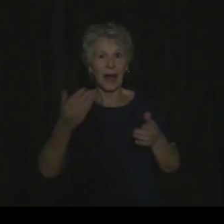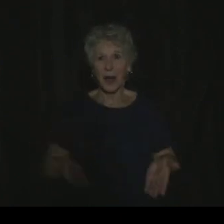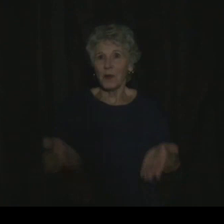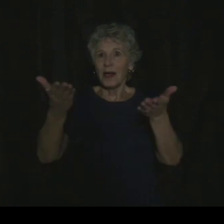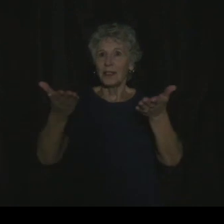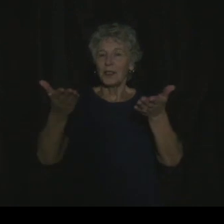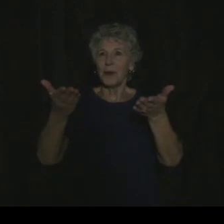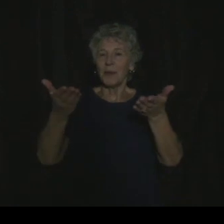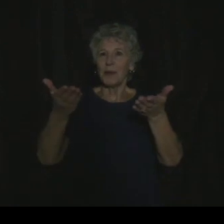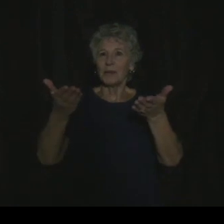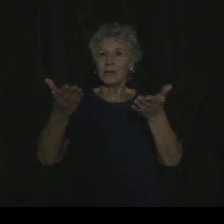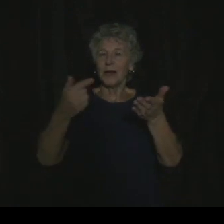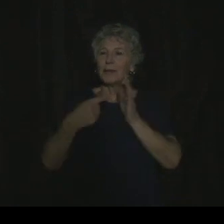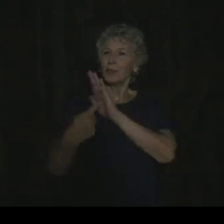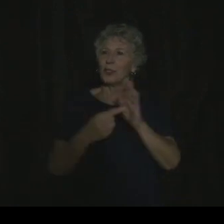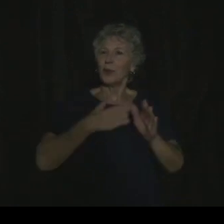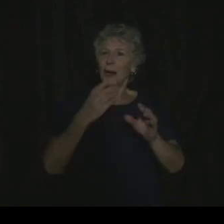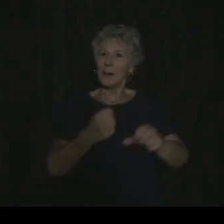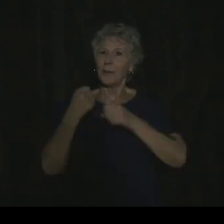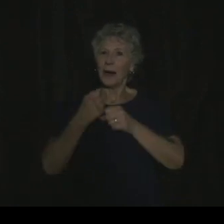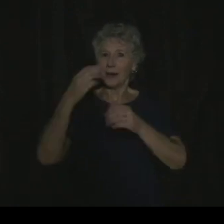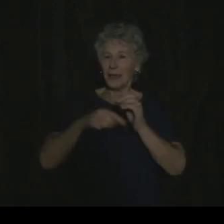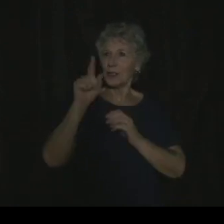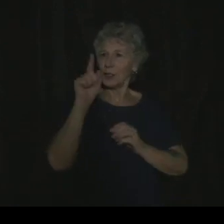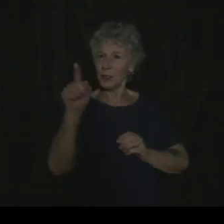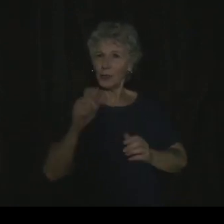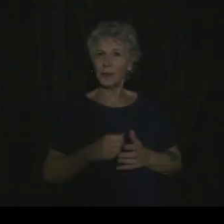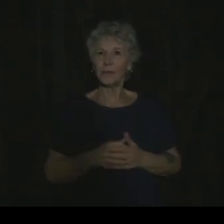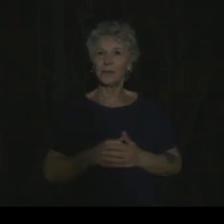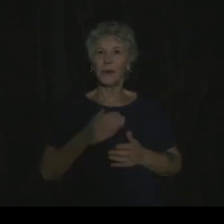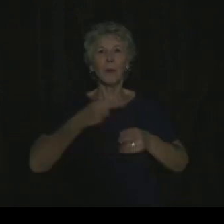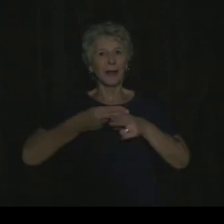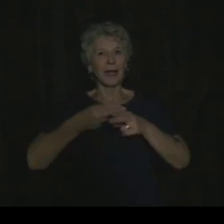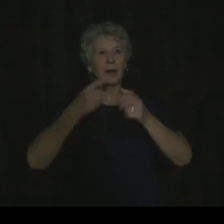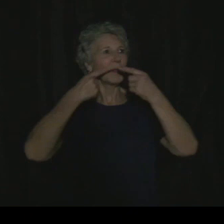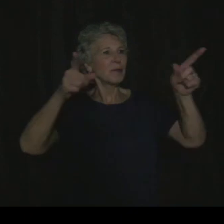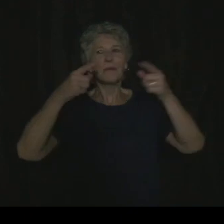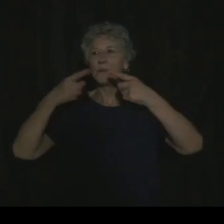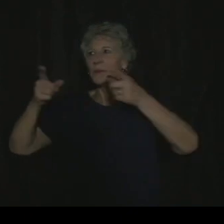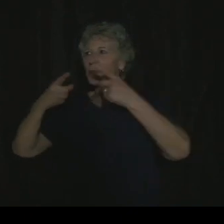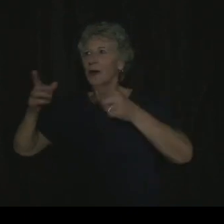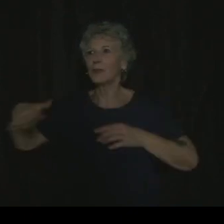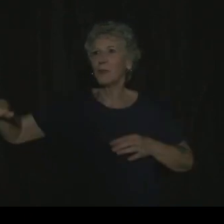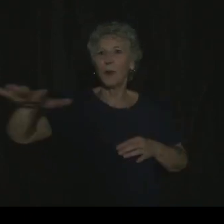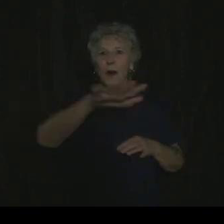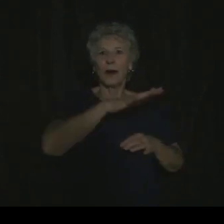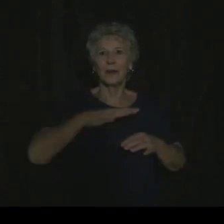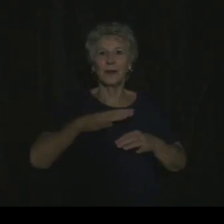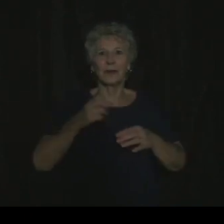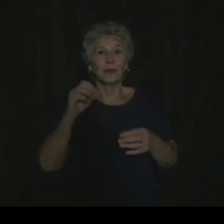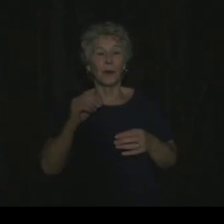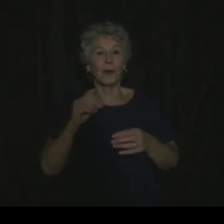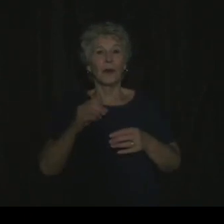I might show my power in you, and that my name might be proclaimed in all the earth. So then he